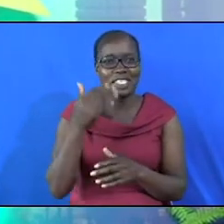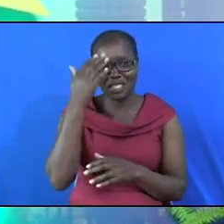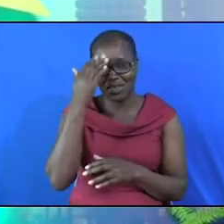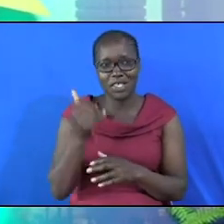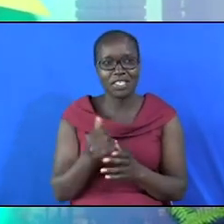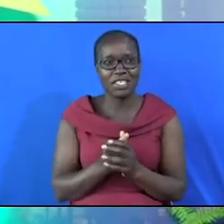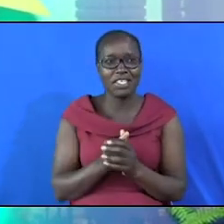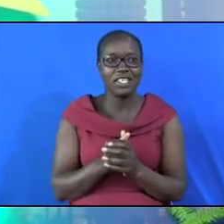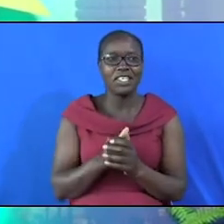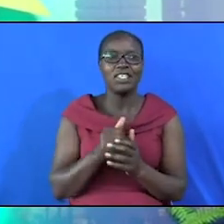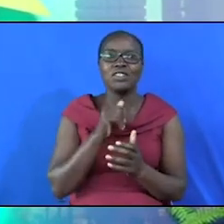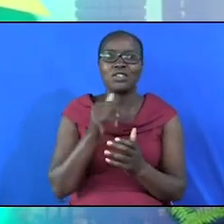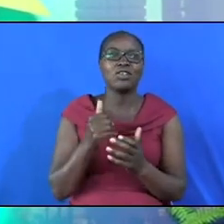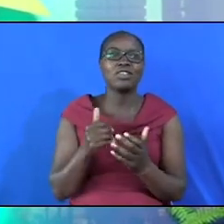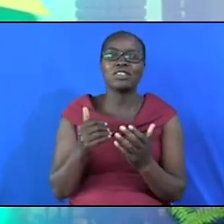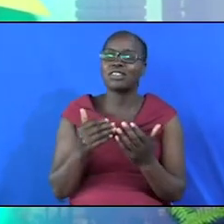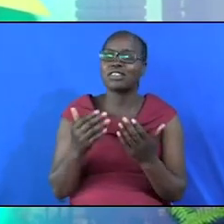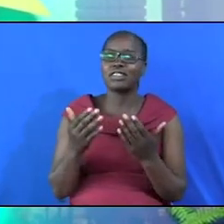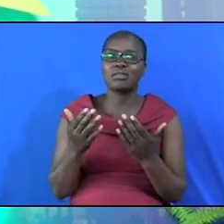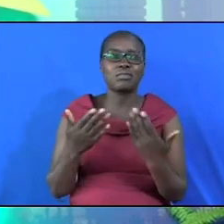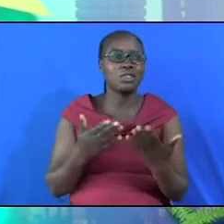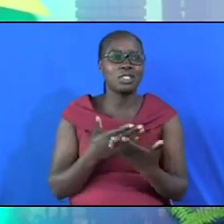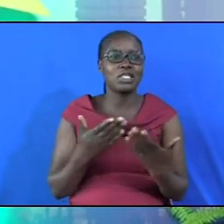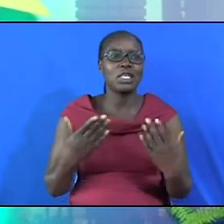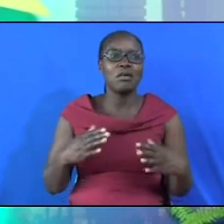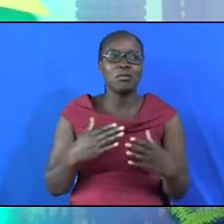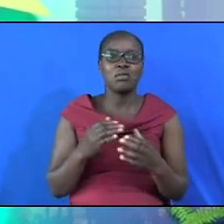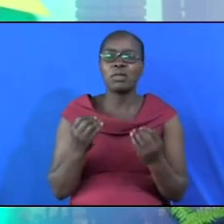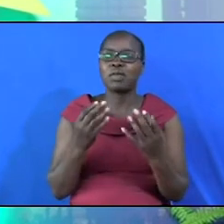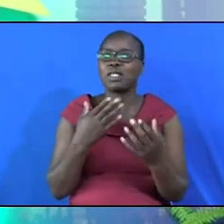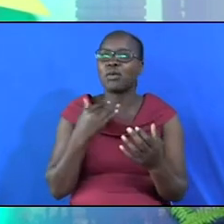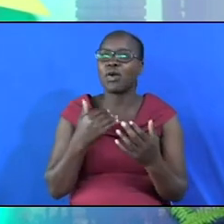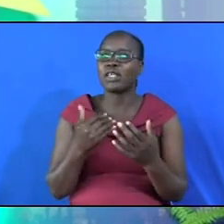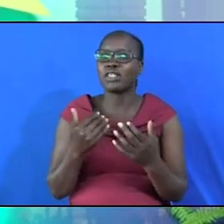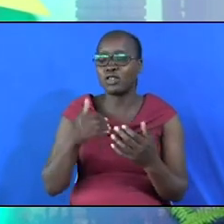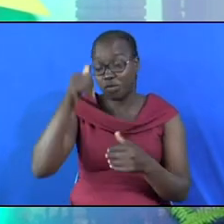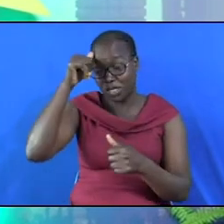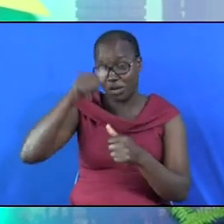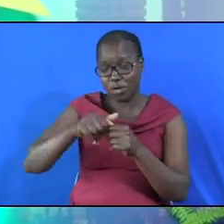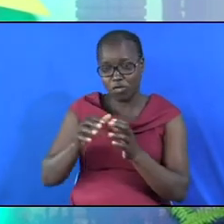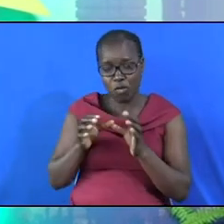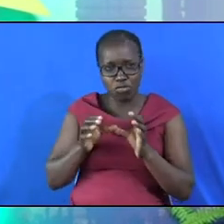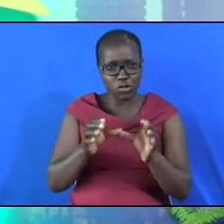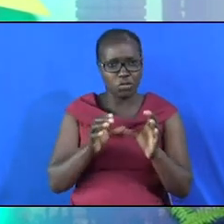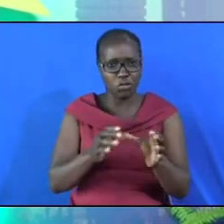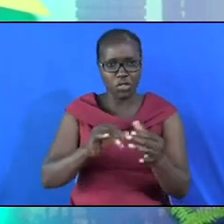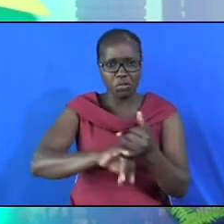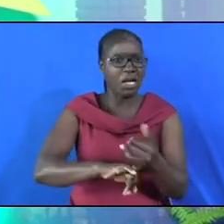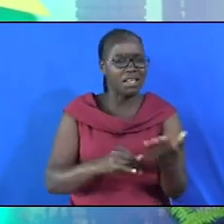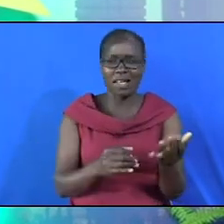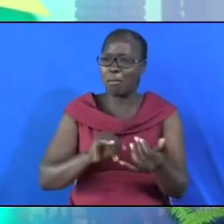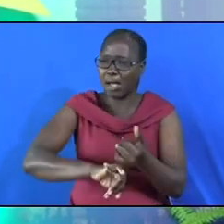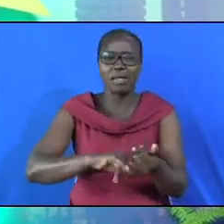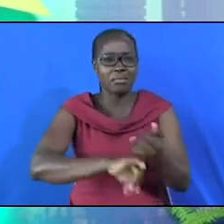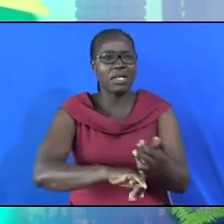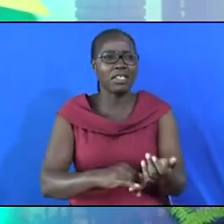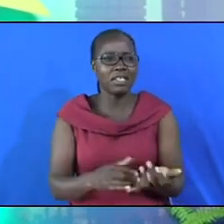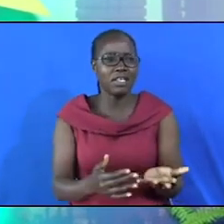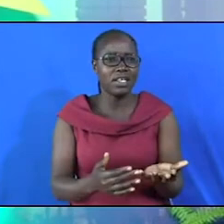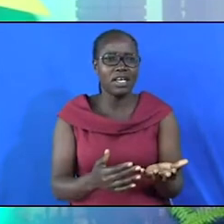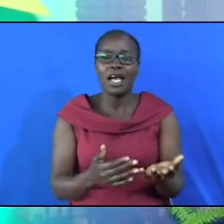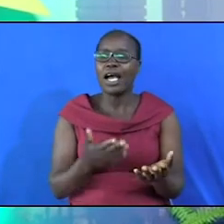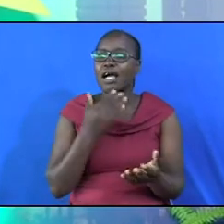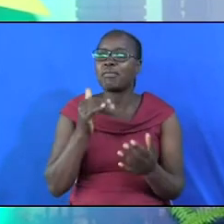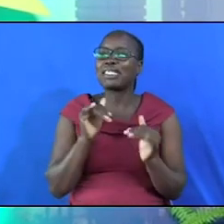Because you don't produce husbands. Many people want to be remembered just for pushing people to get married. My friend, I